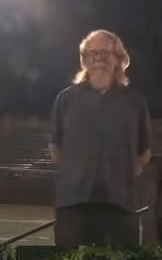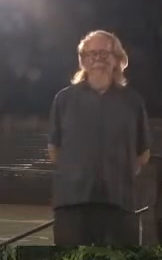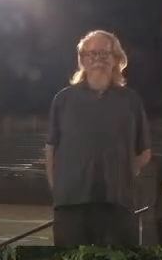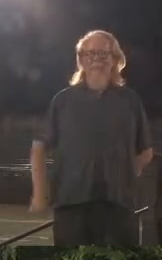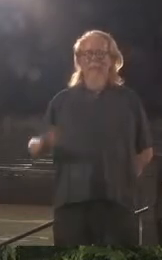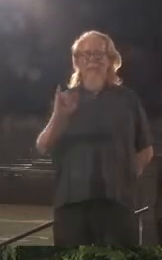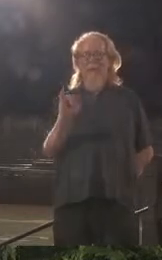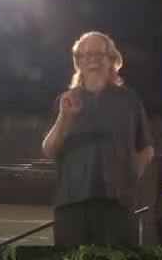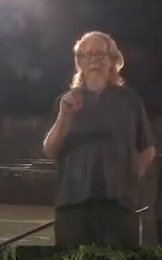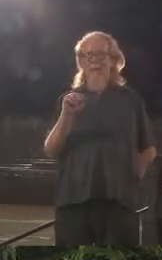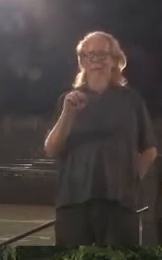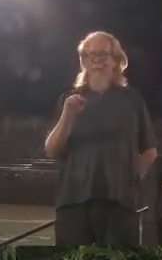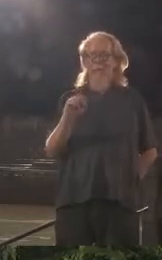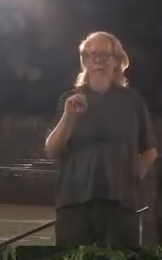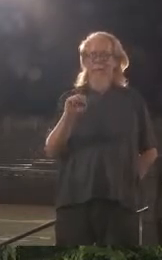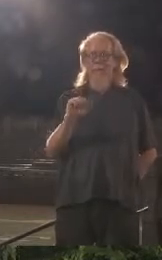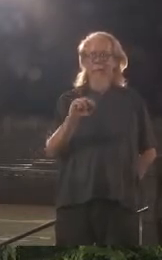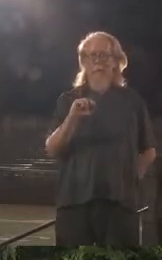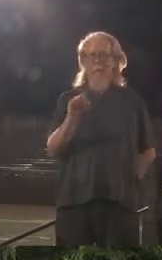Ivan Alexander Sancho.